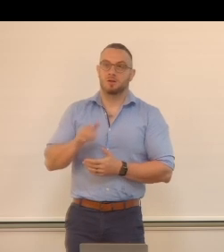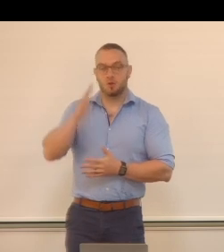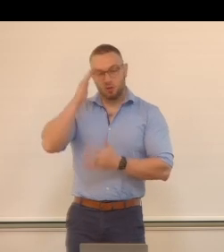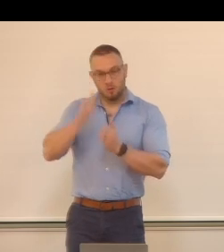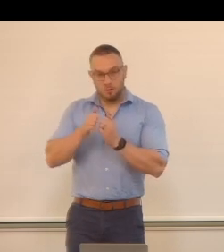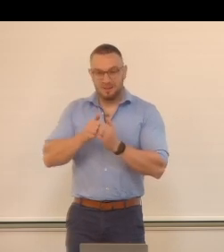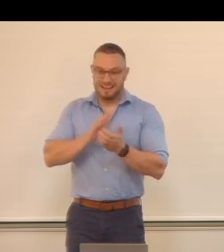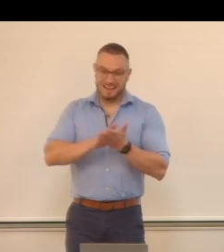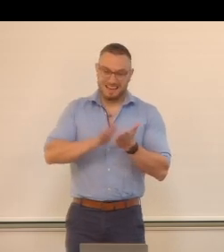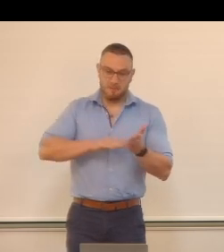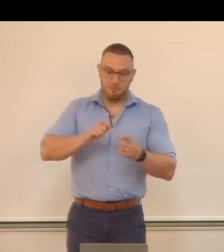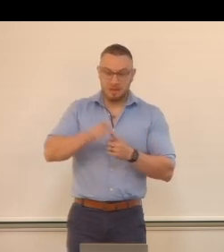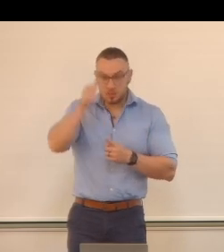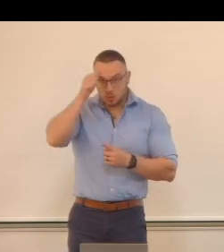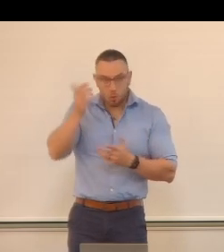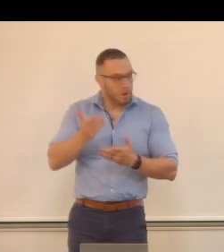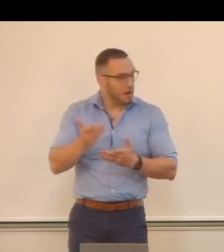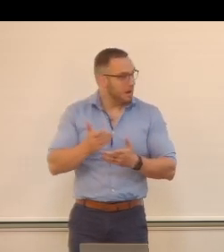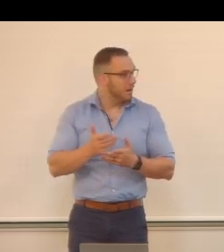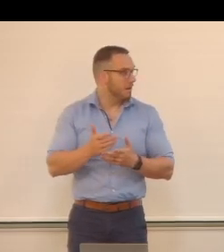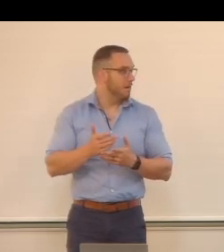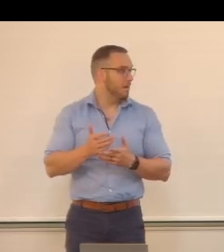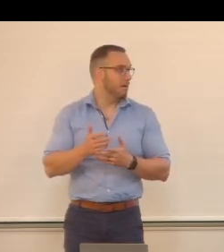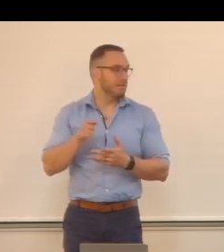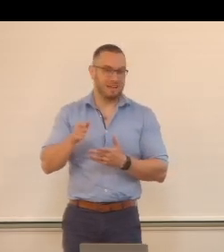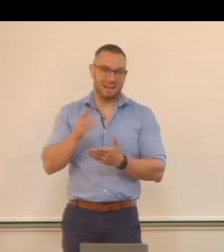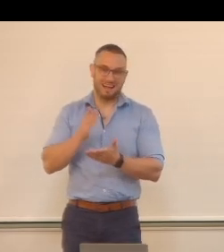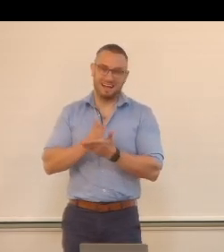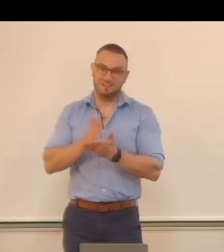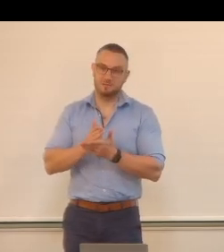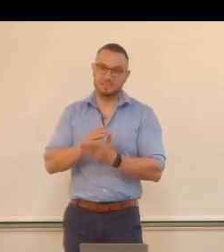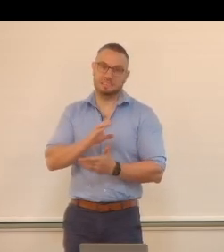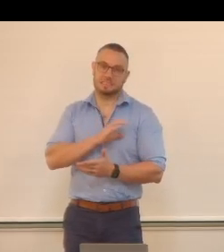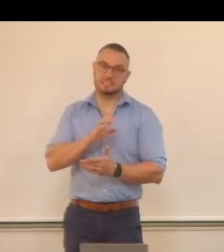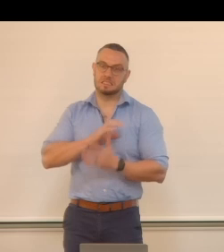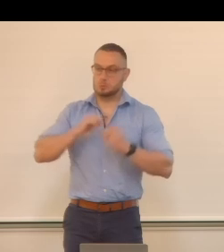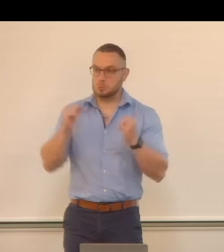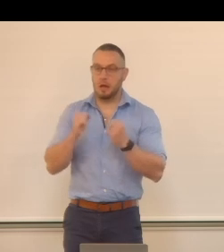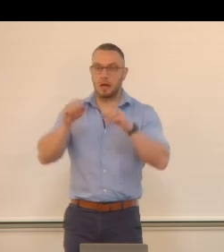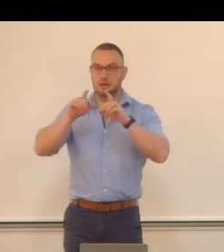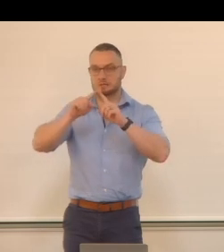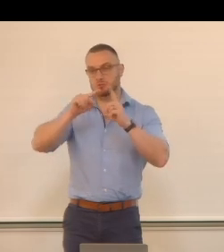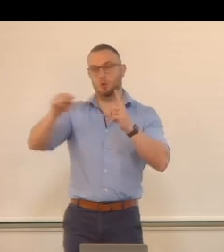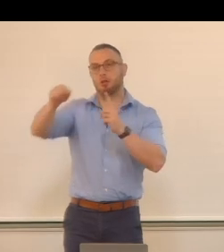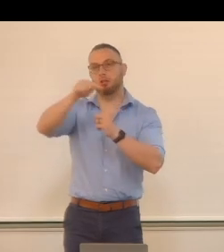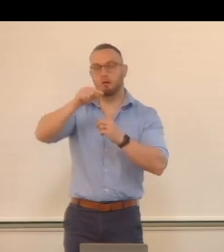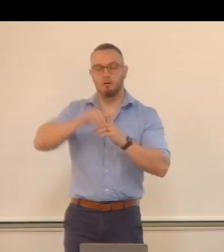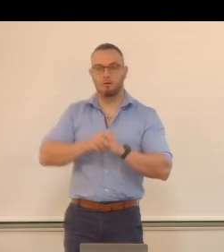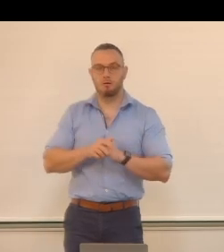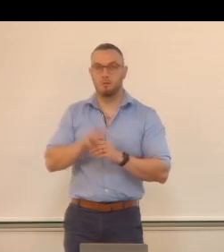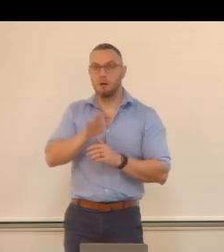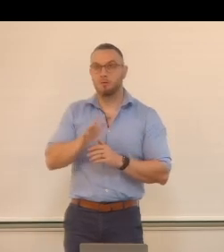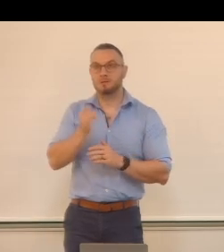where HMP is if you're not familiar with it, but you are in the Canadian Arctic, and you're one of maybe 6